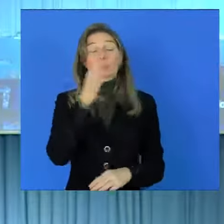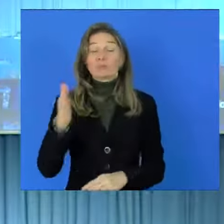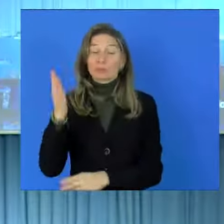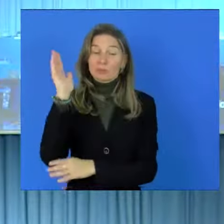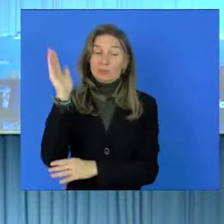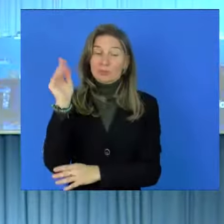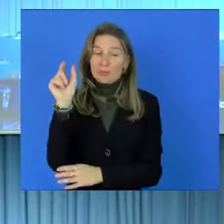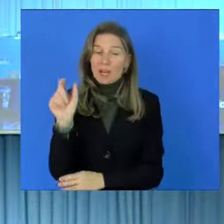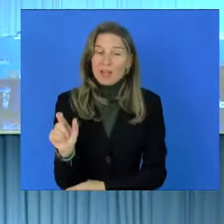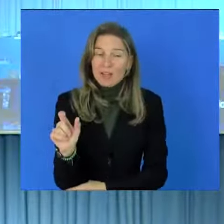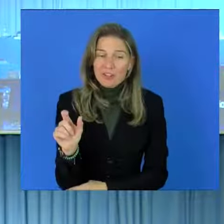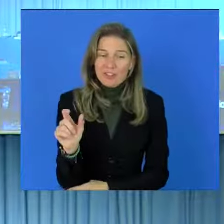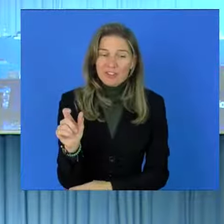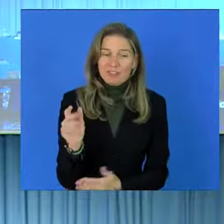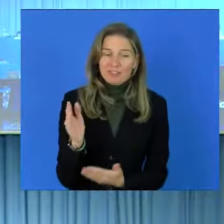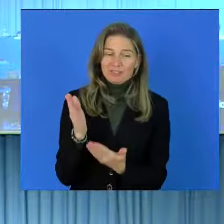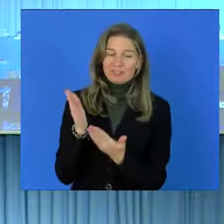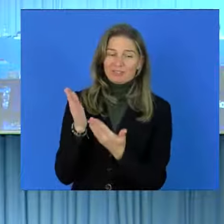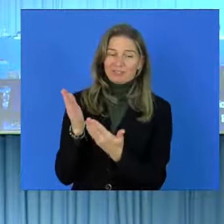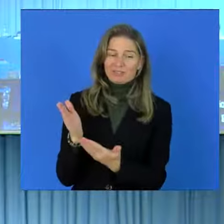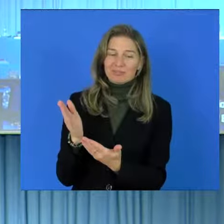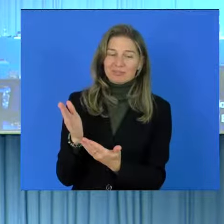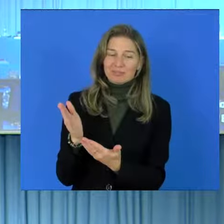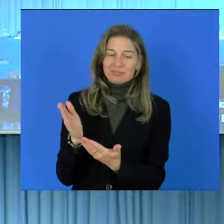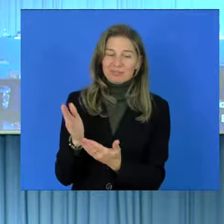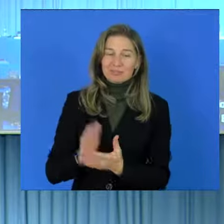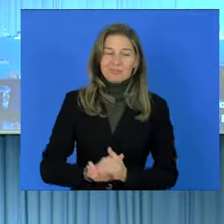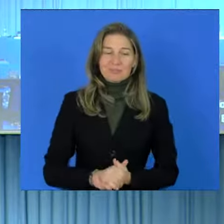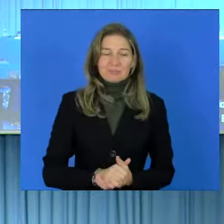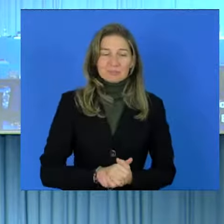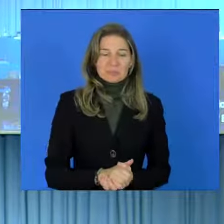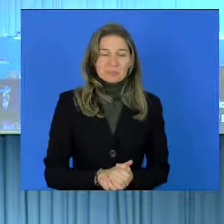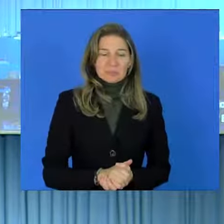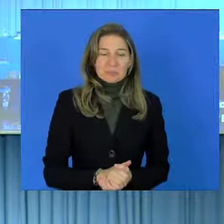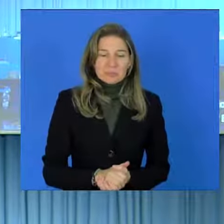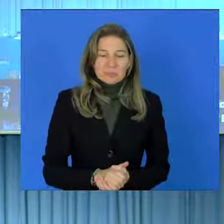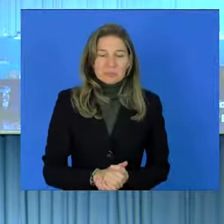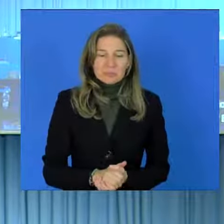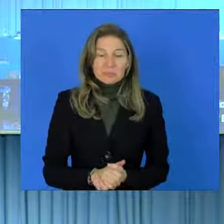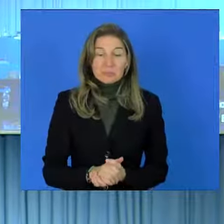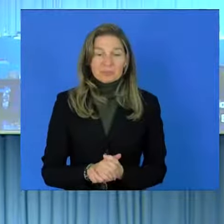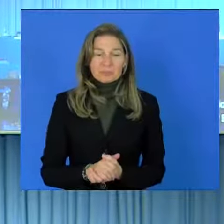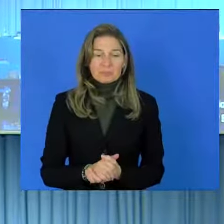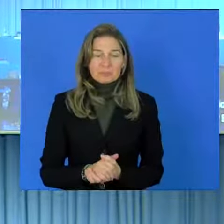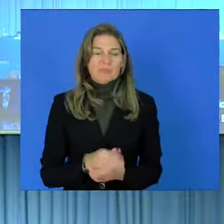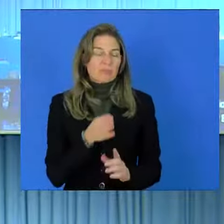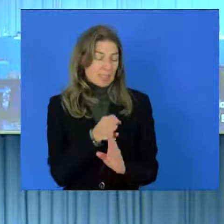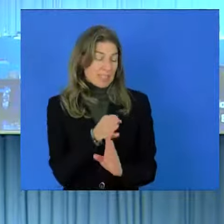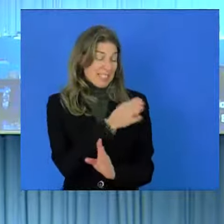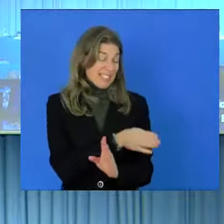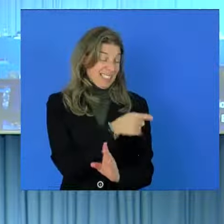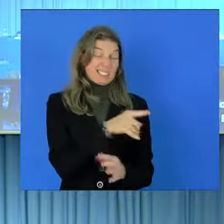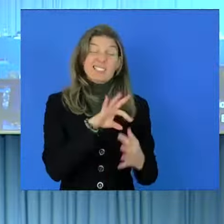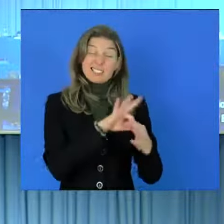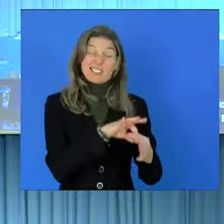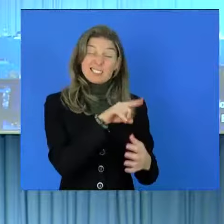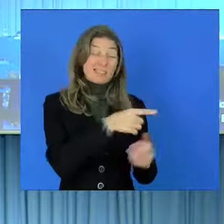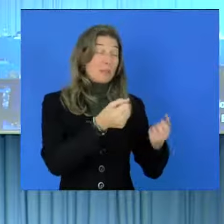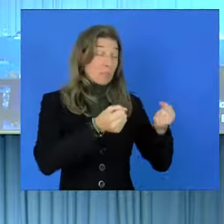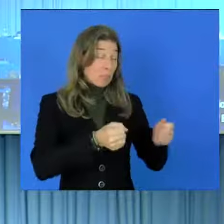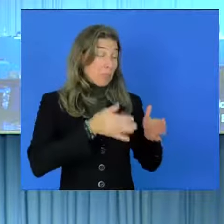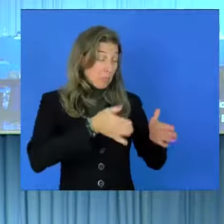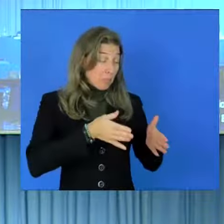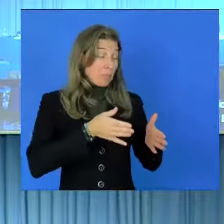So the speaker before was about public transportation, so going to places. But what's when